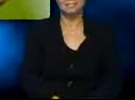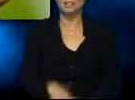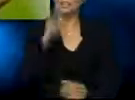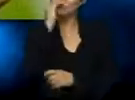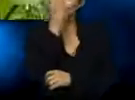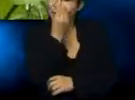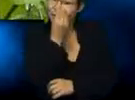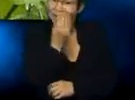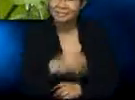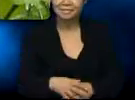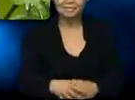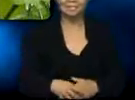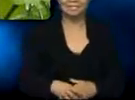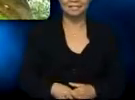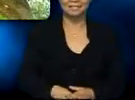flowers,